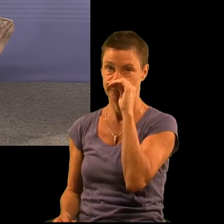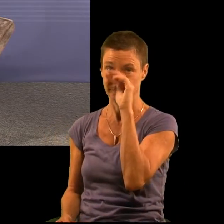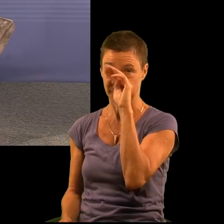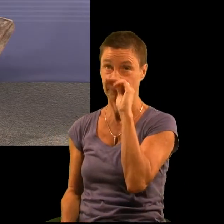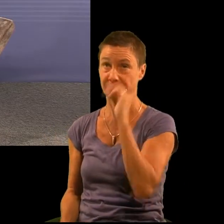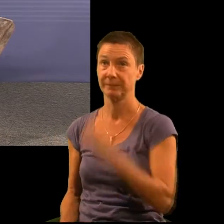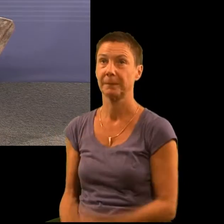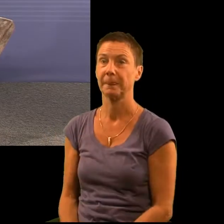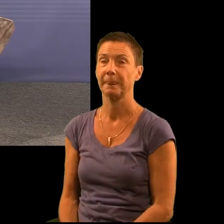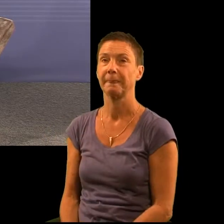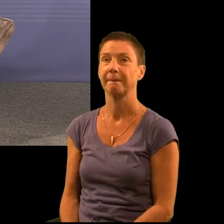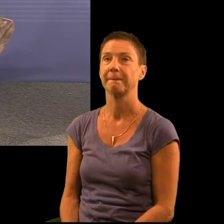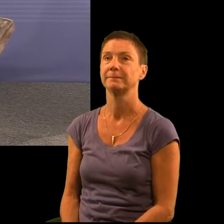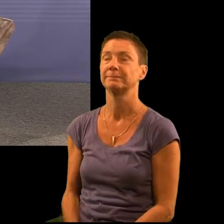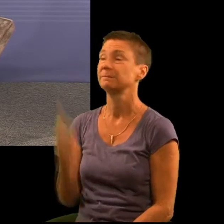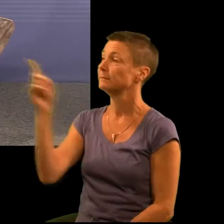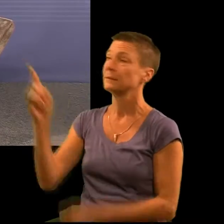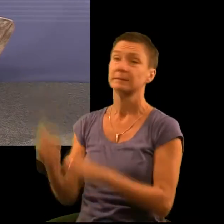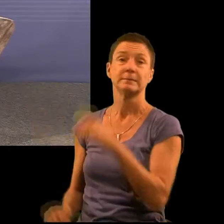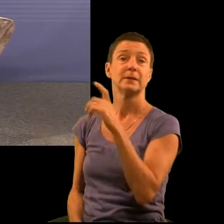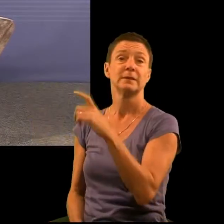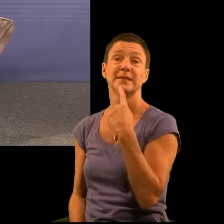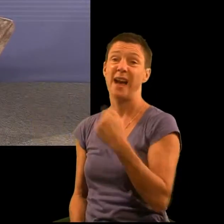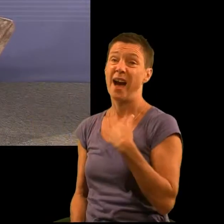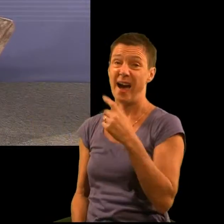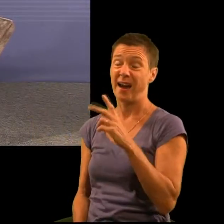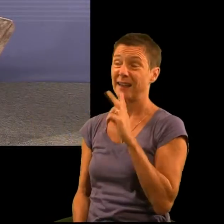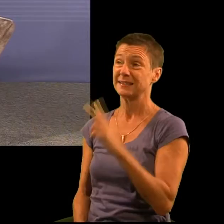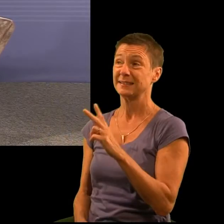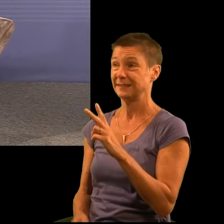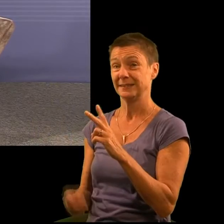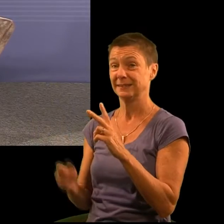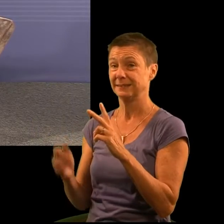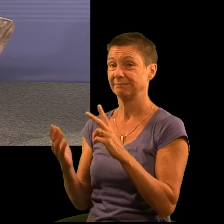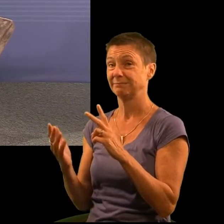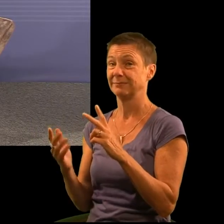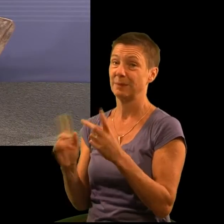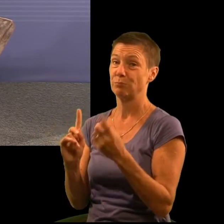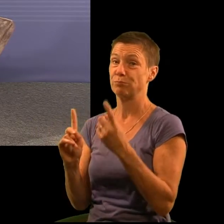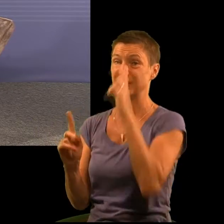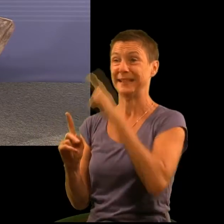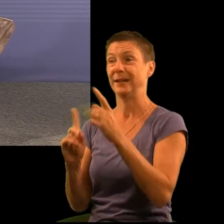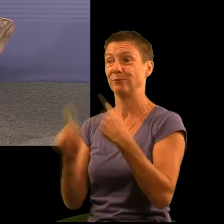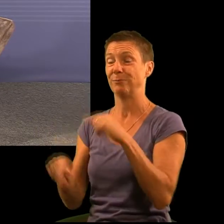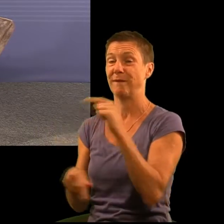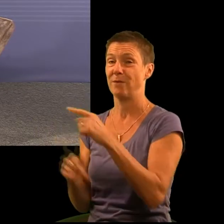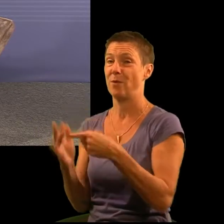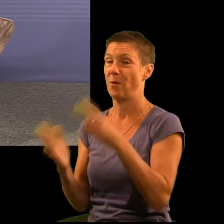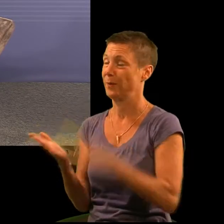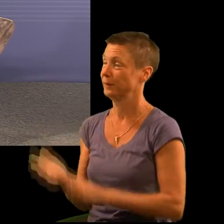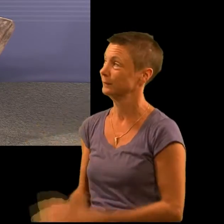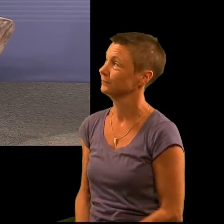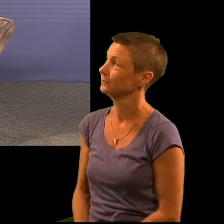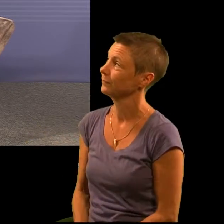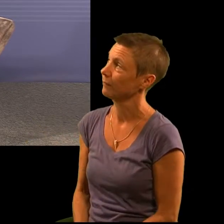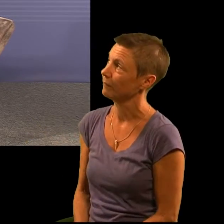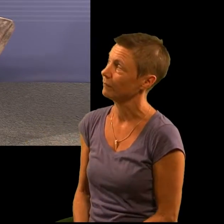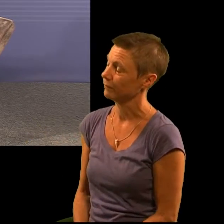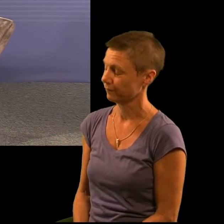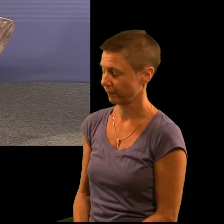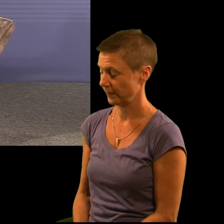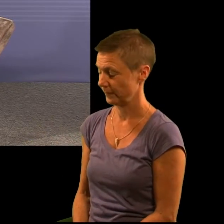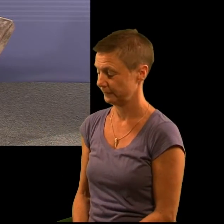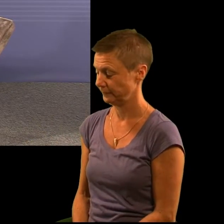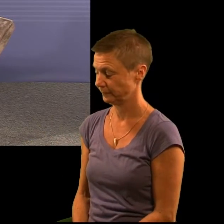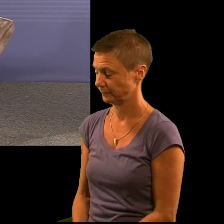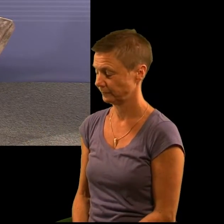Owen. You can say whatever you like. He's not here yet, so so I'm going to start with a question for you two first. Do you get any